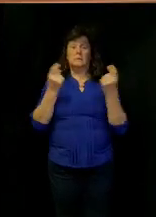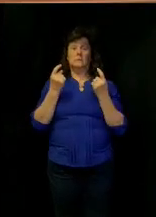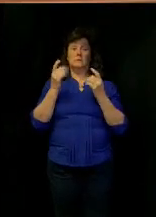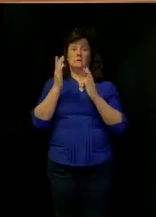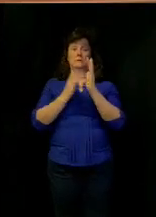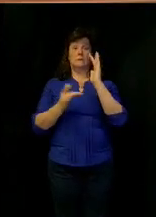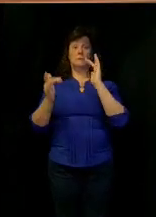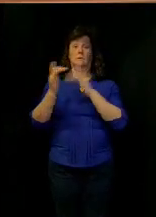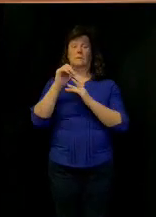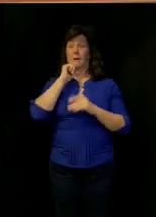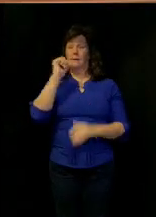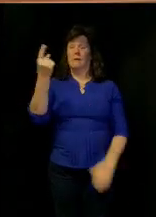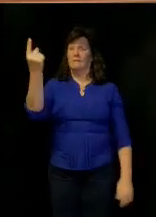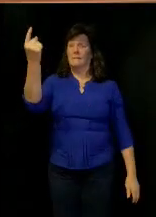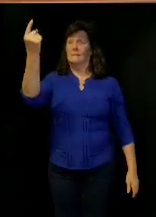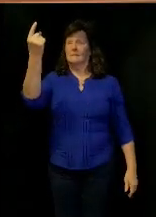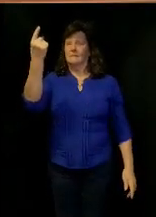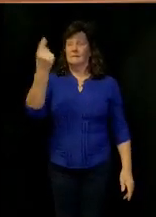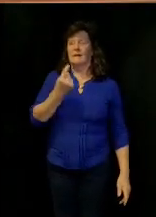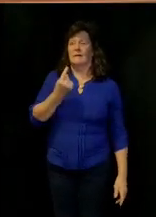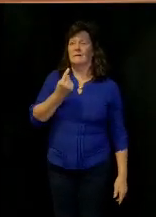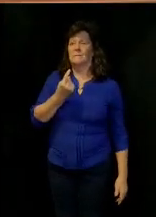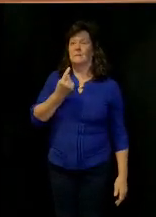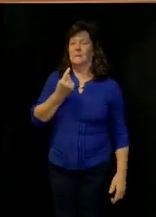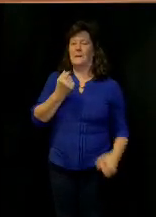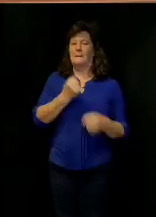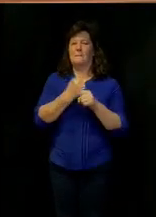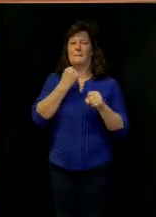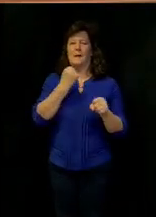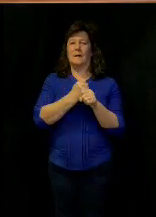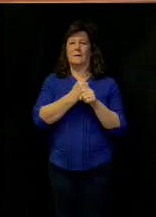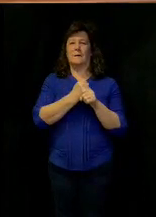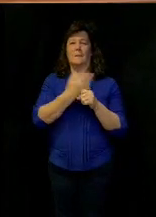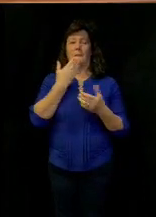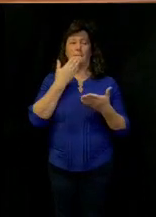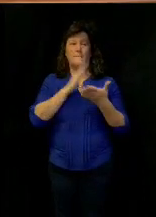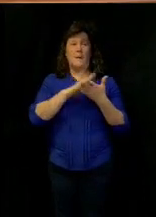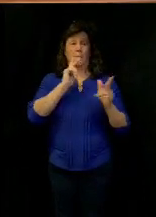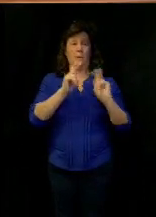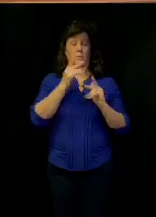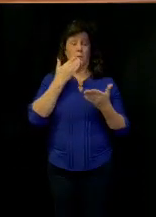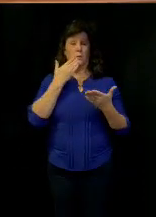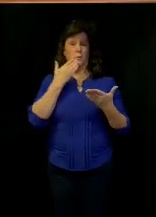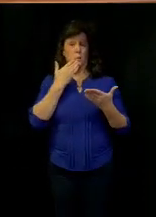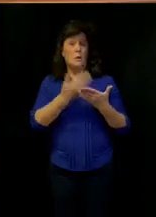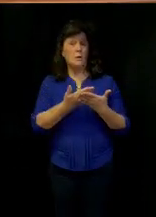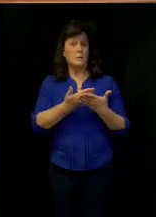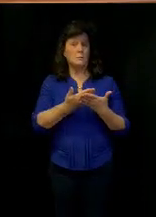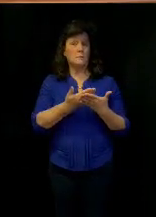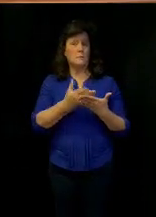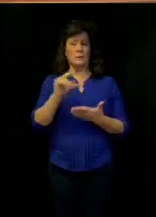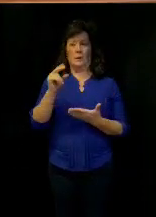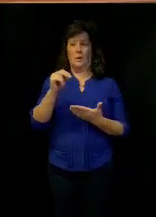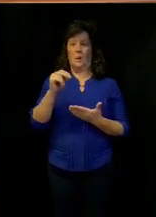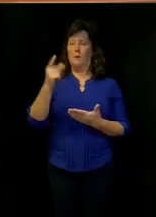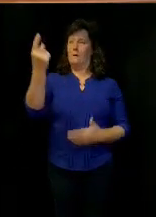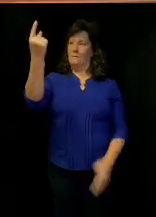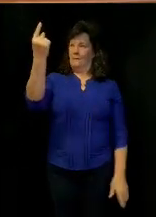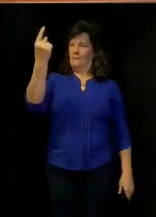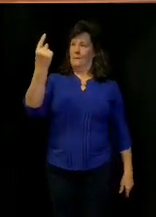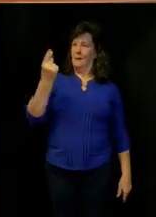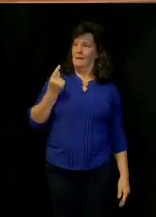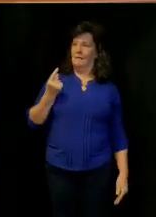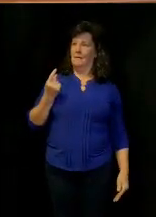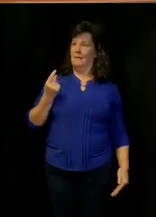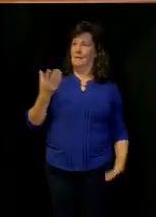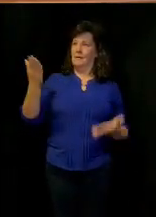Jesus did not come to make bad people good. He came to bring